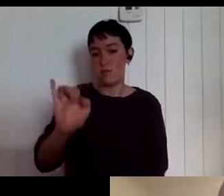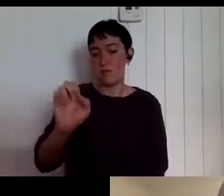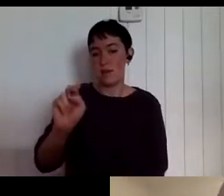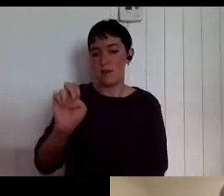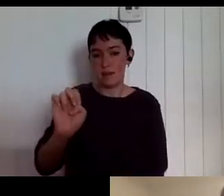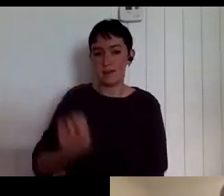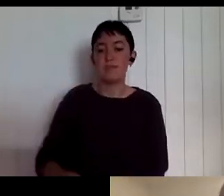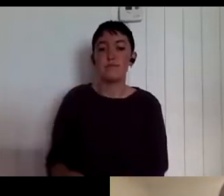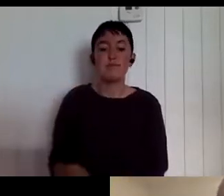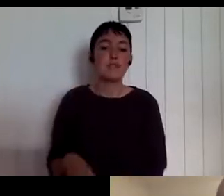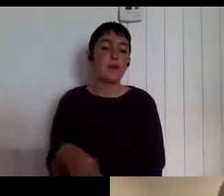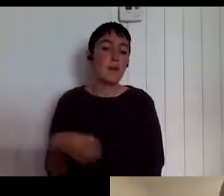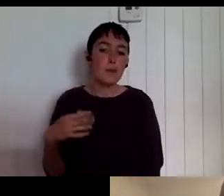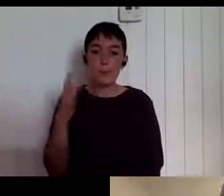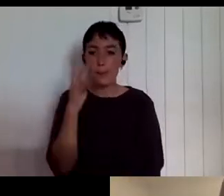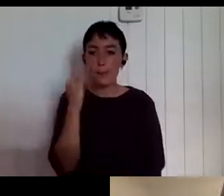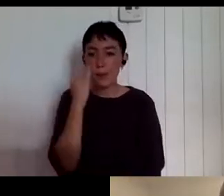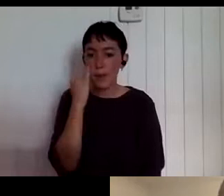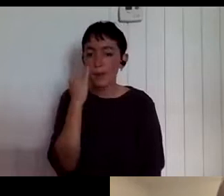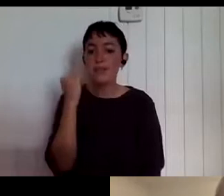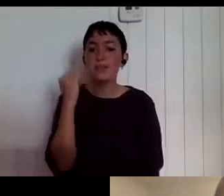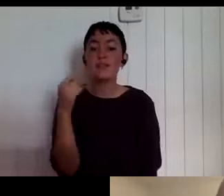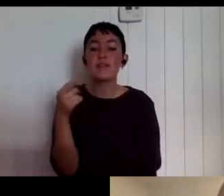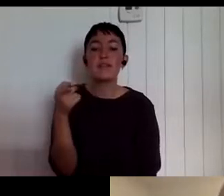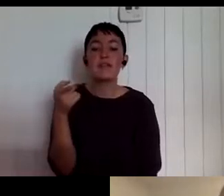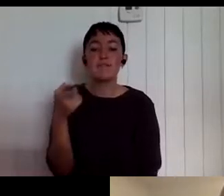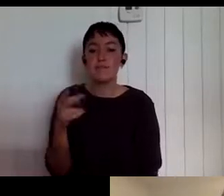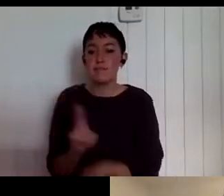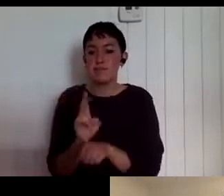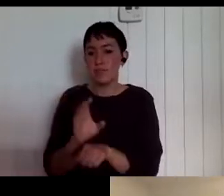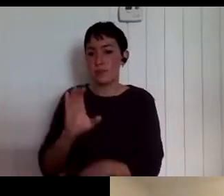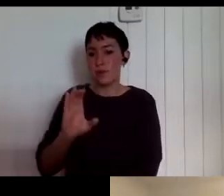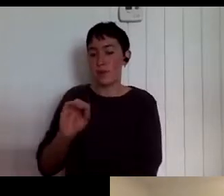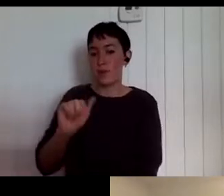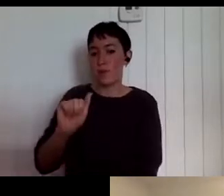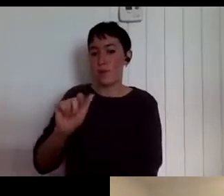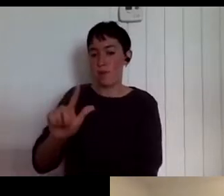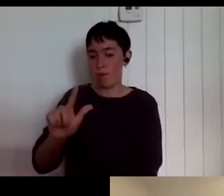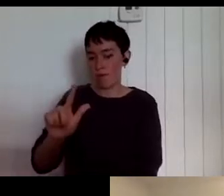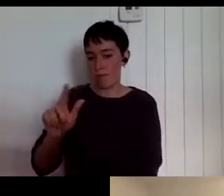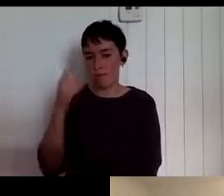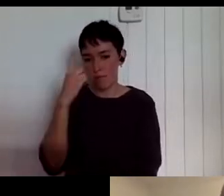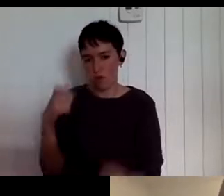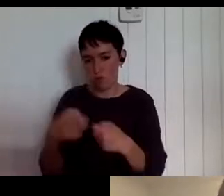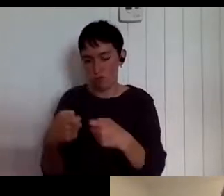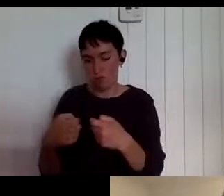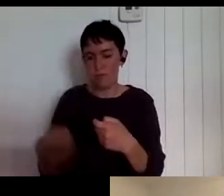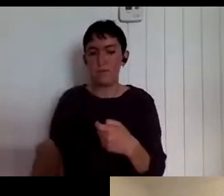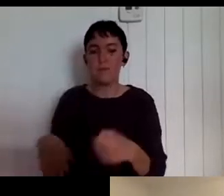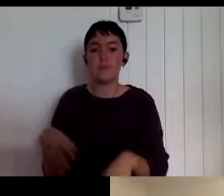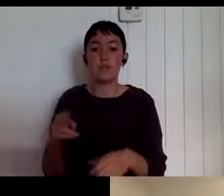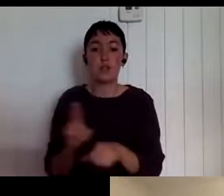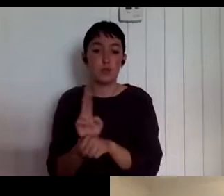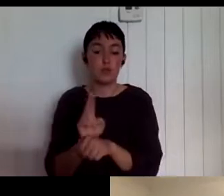you're creating electricity. So let's say you're burning coal. You use that coal to, you use the energy that you get from burning coal to